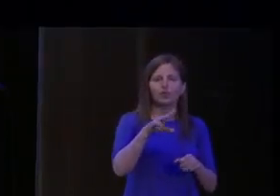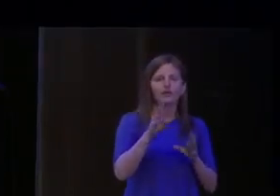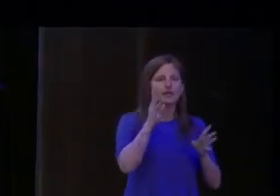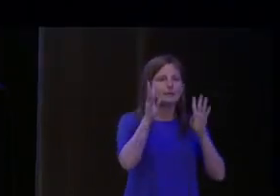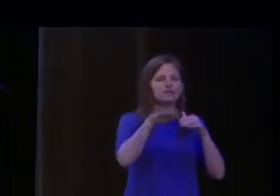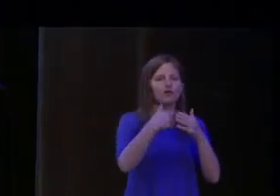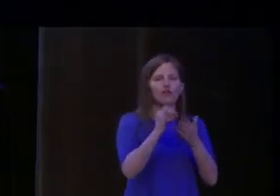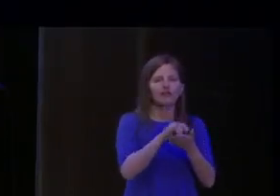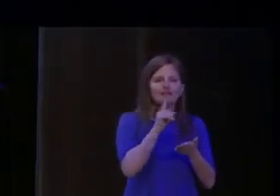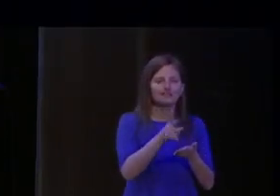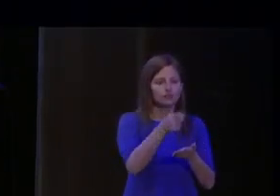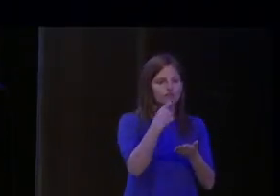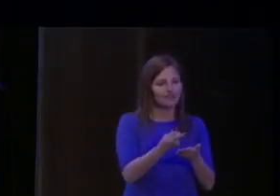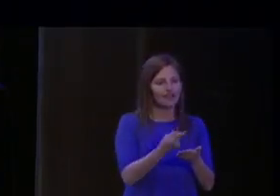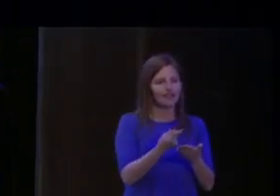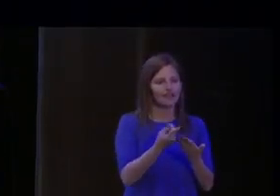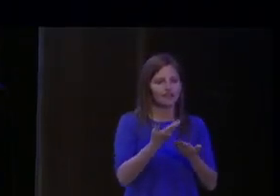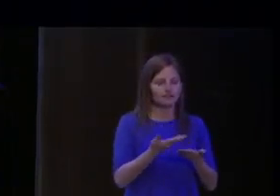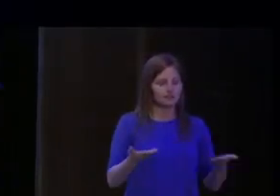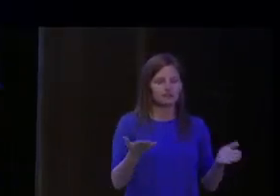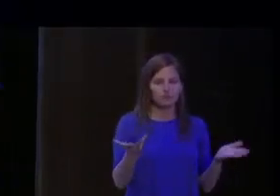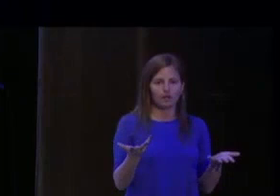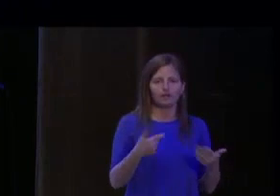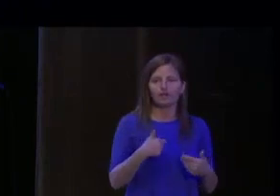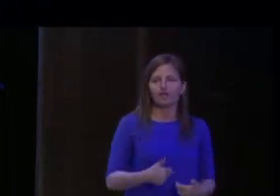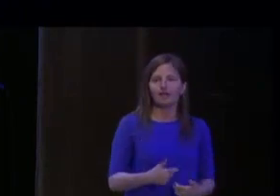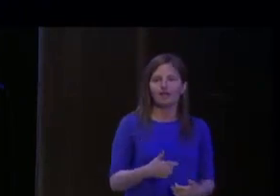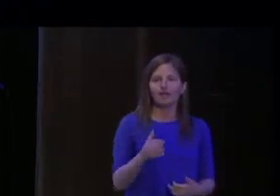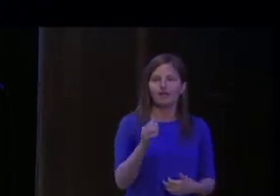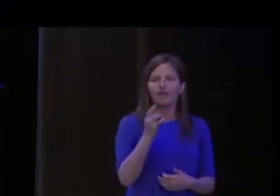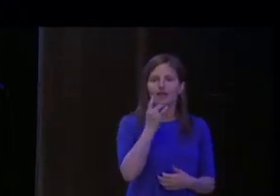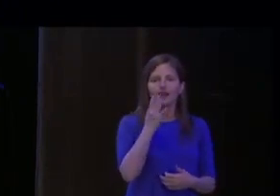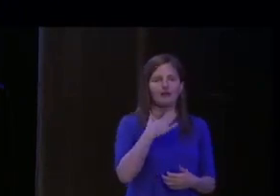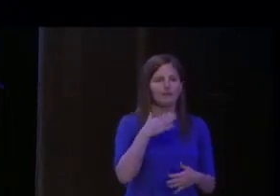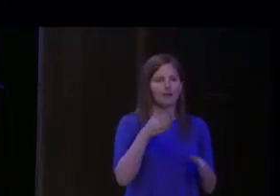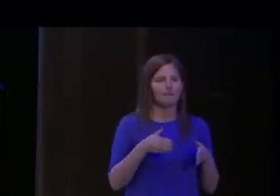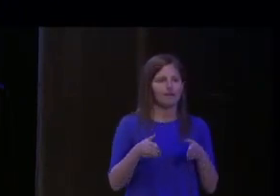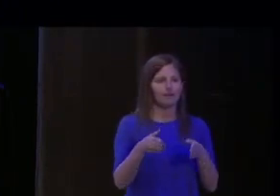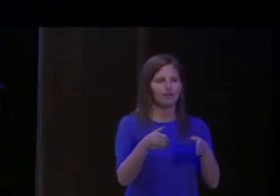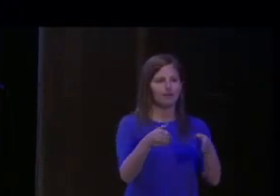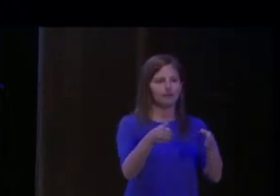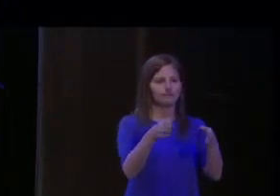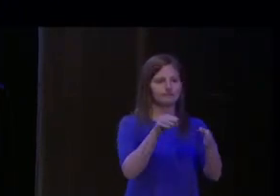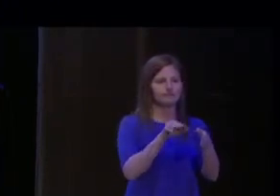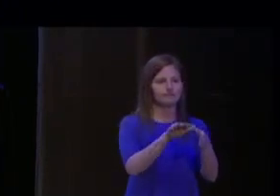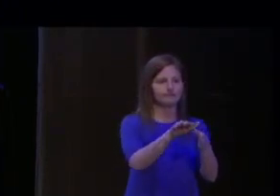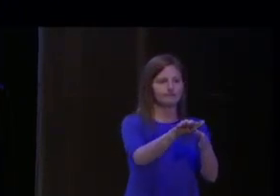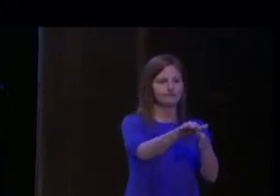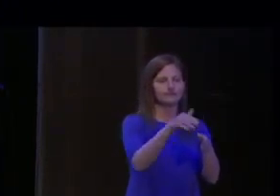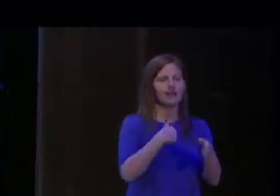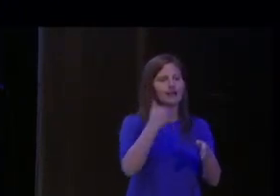is. And then you say in substance, light my path, that I may know